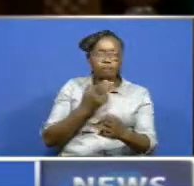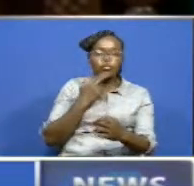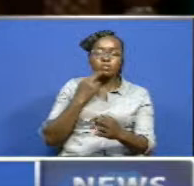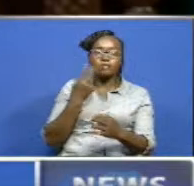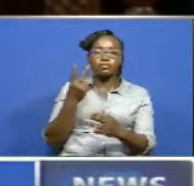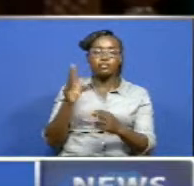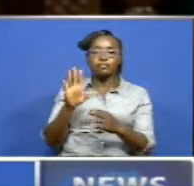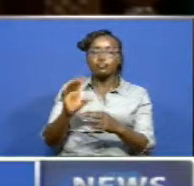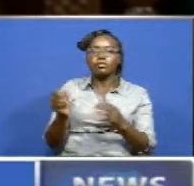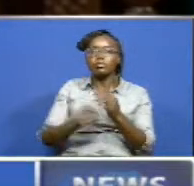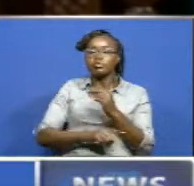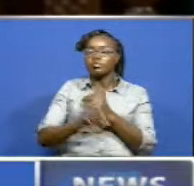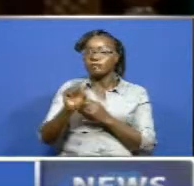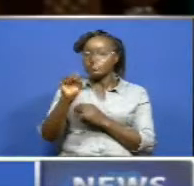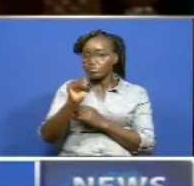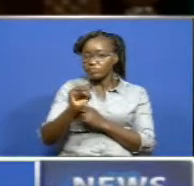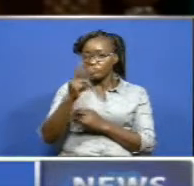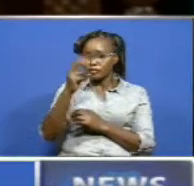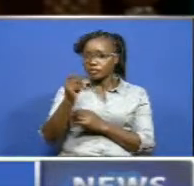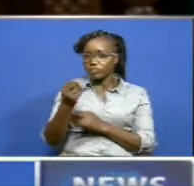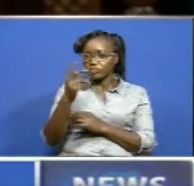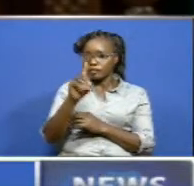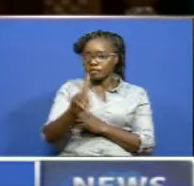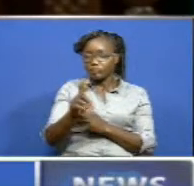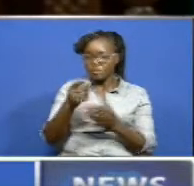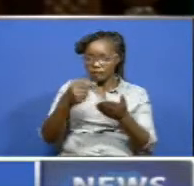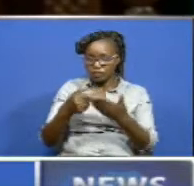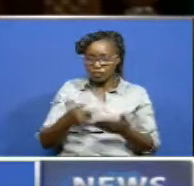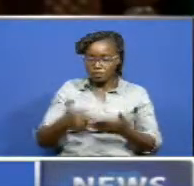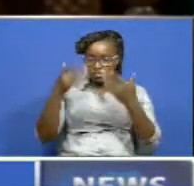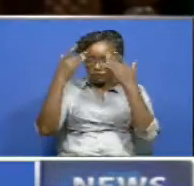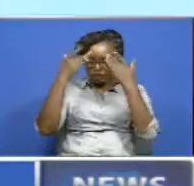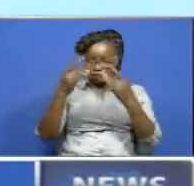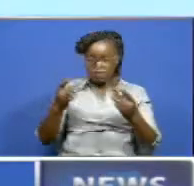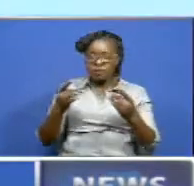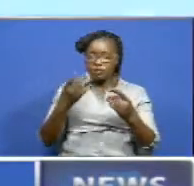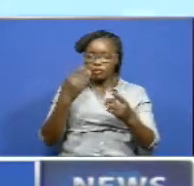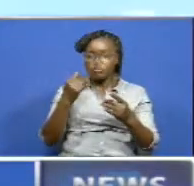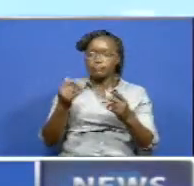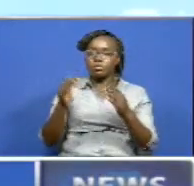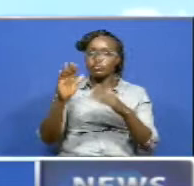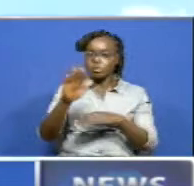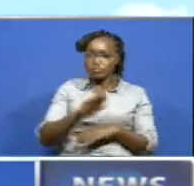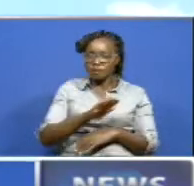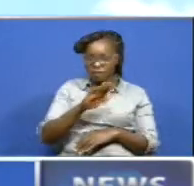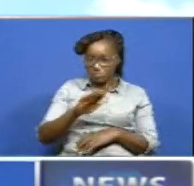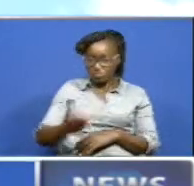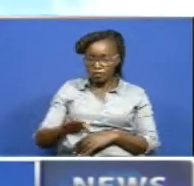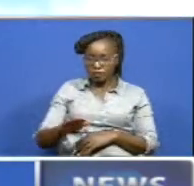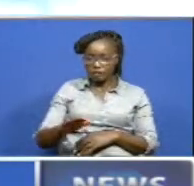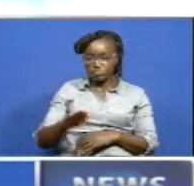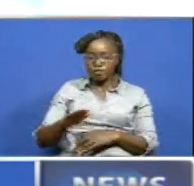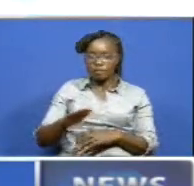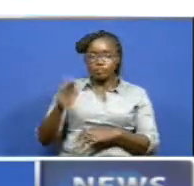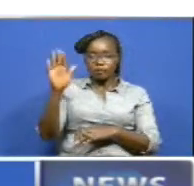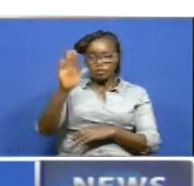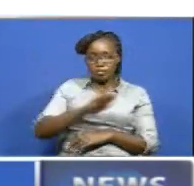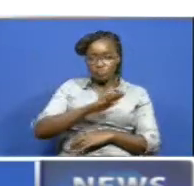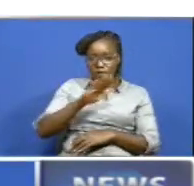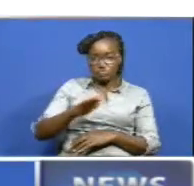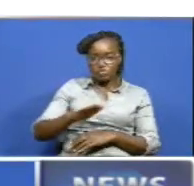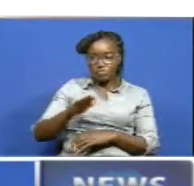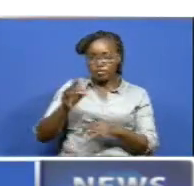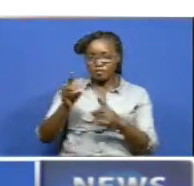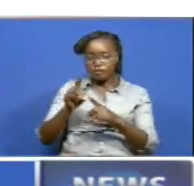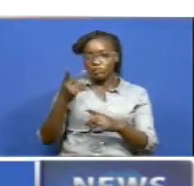May 2021 for debate and decision by the House. Parliament having until 25th May